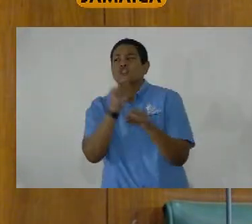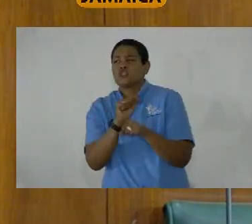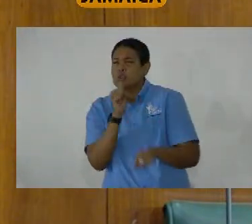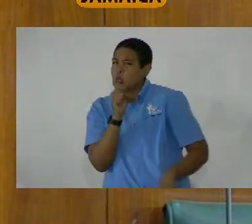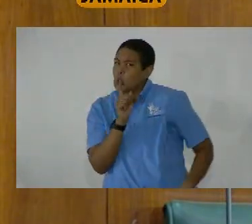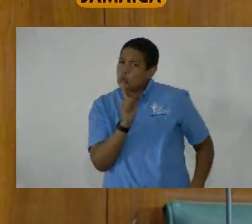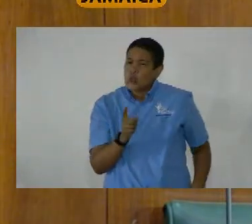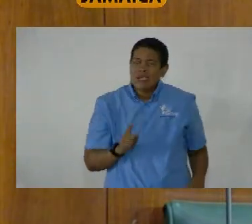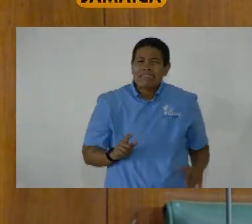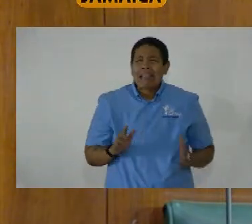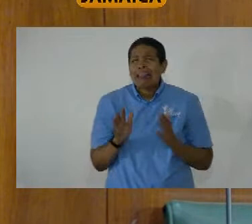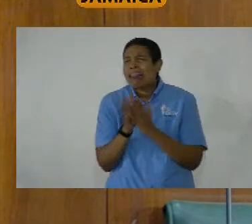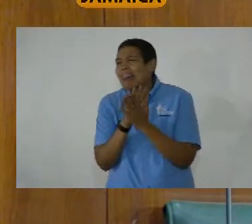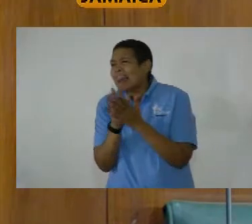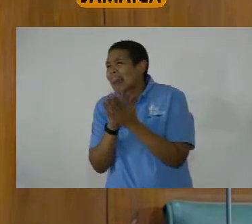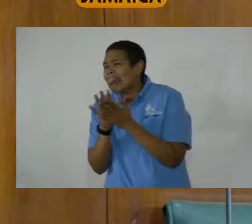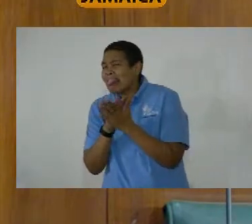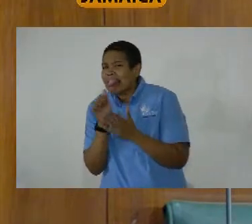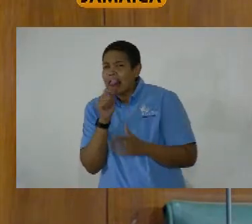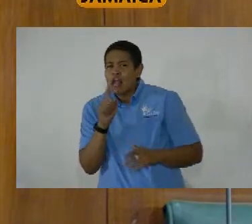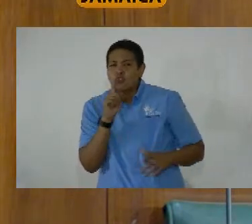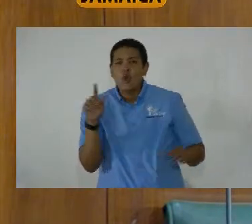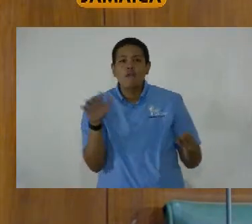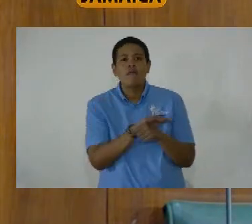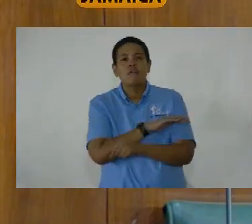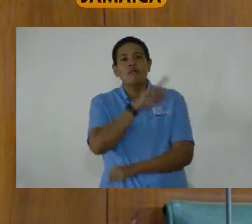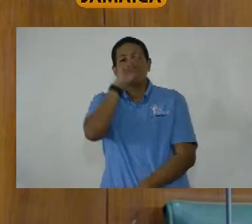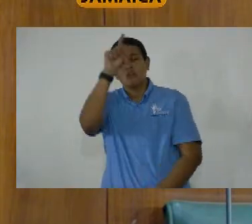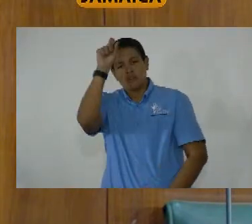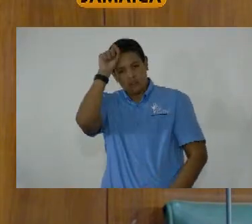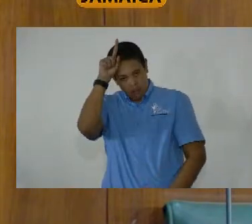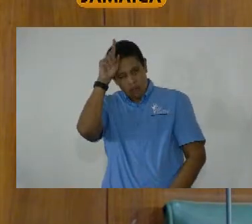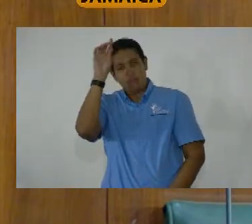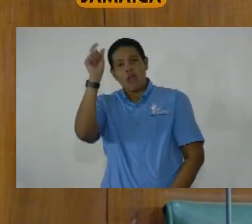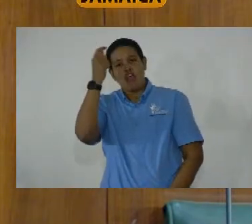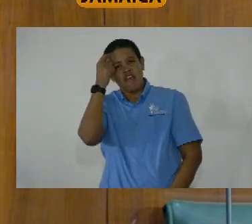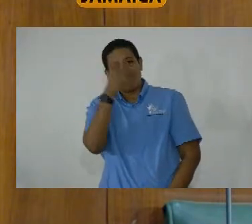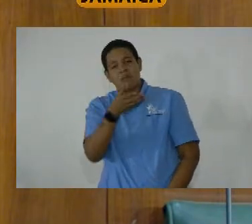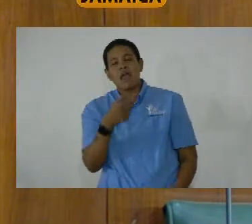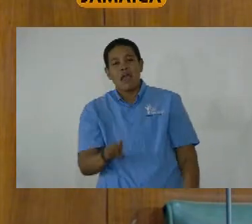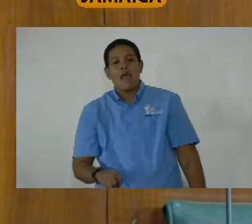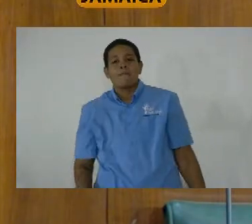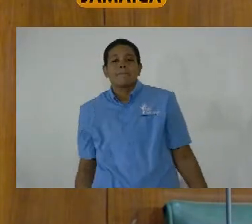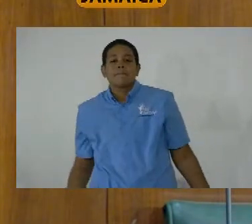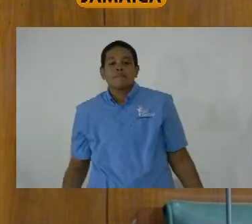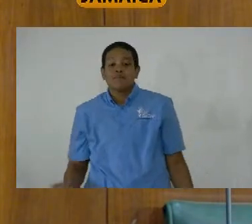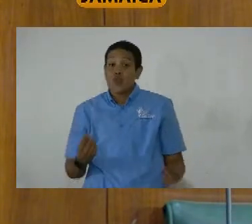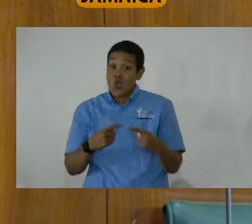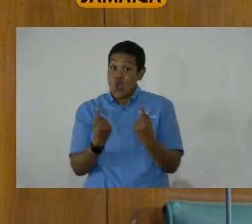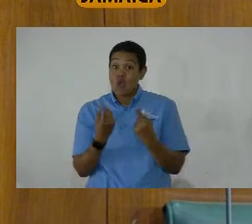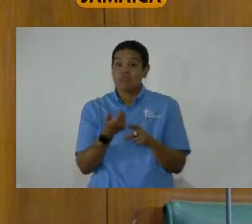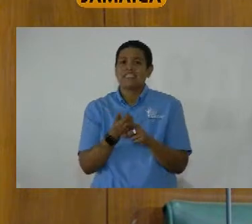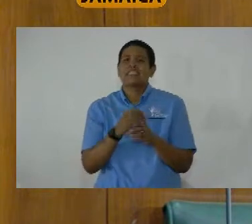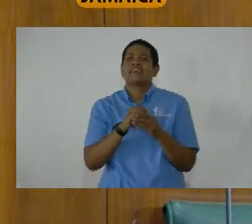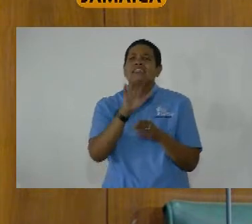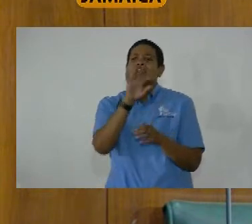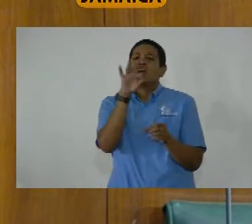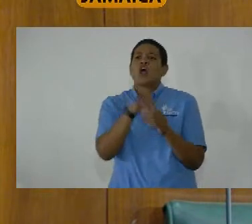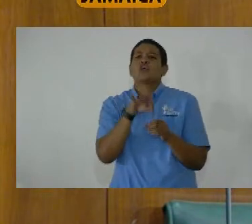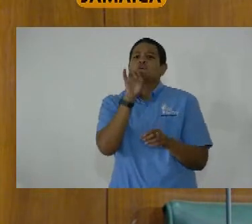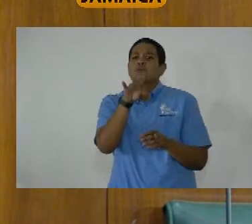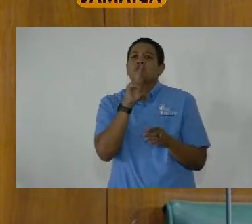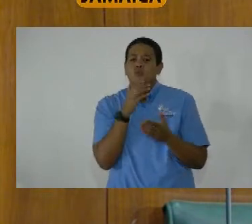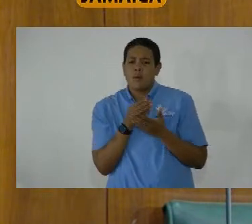and ambiguity is fully grasped by the government. The opposition, in its contributions to the